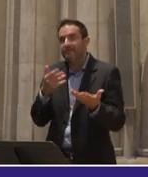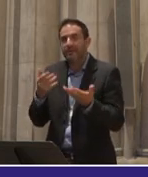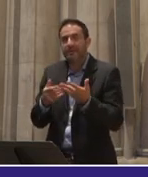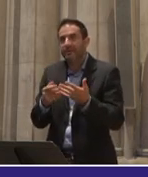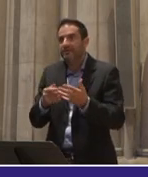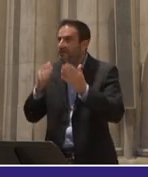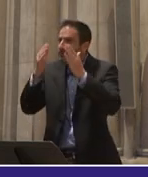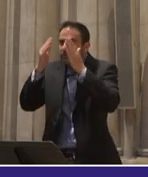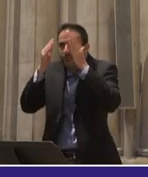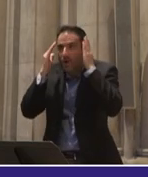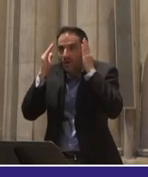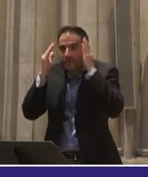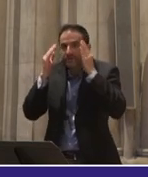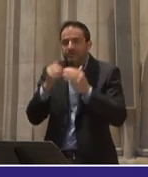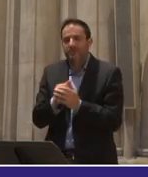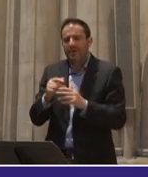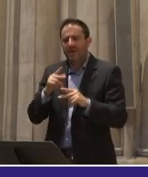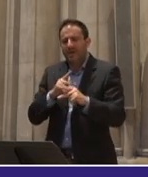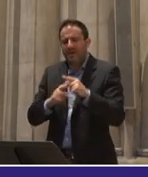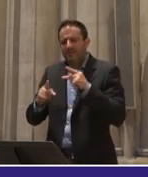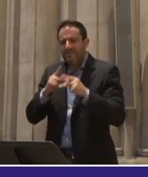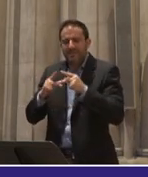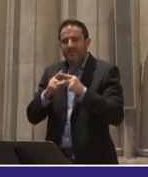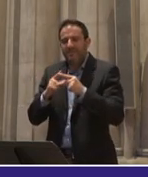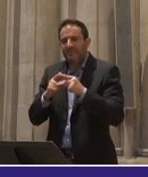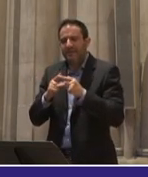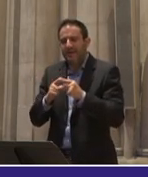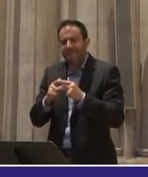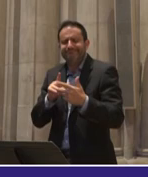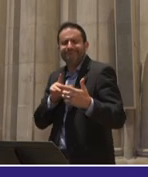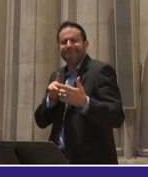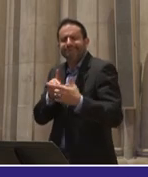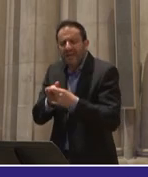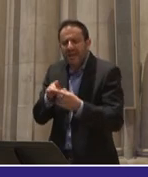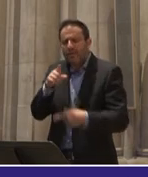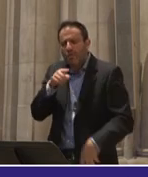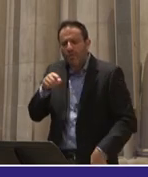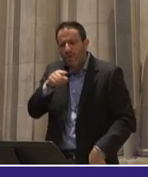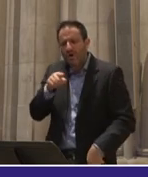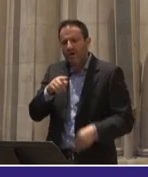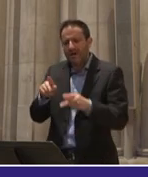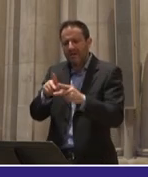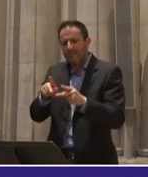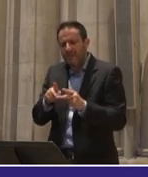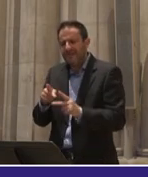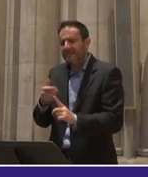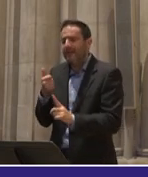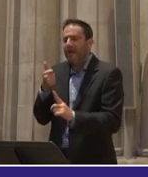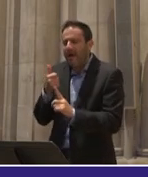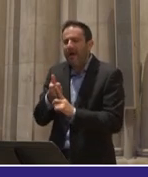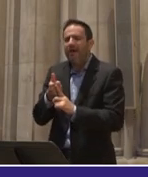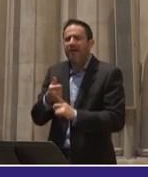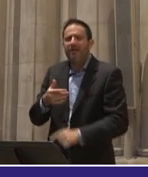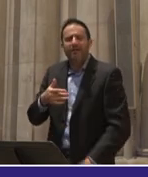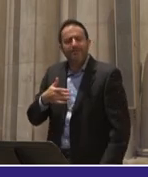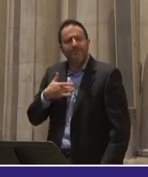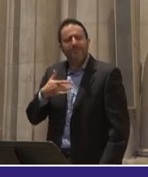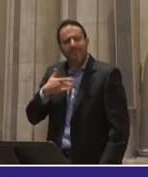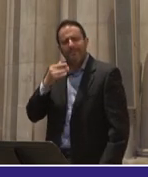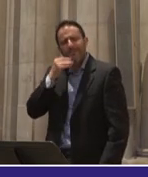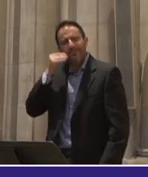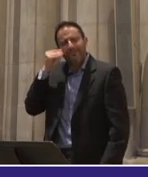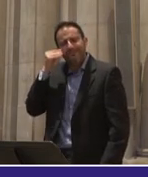time. People who make your heart sing. The places that speak to you of home or